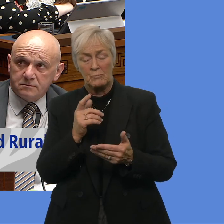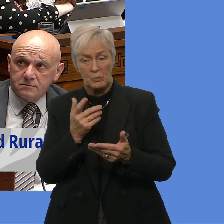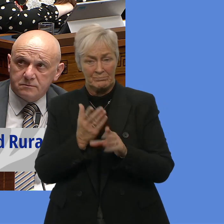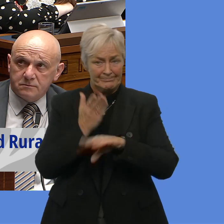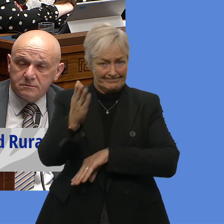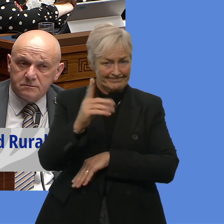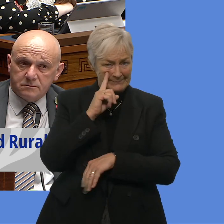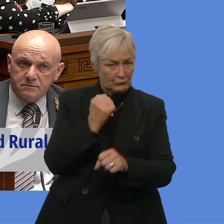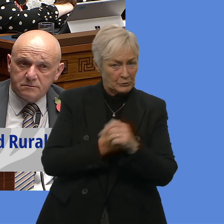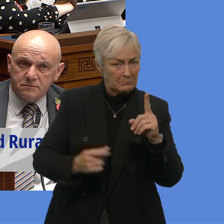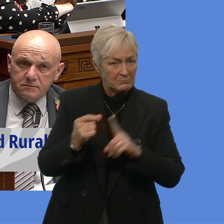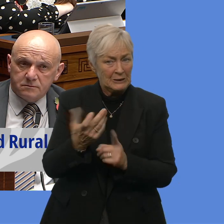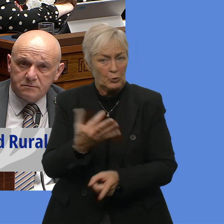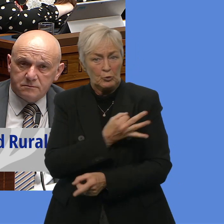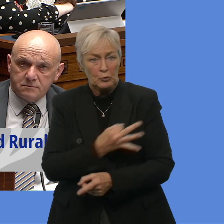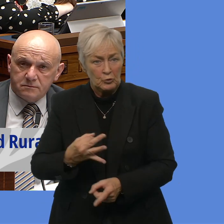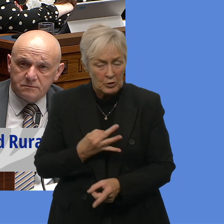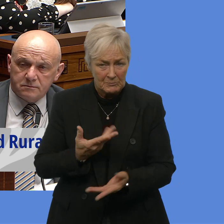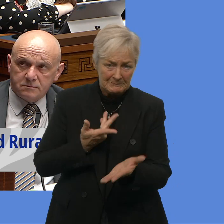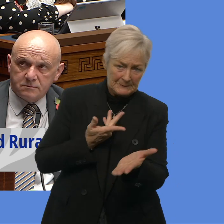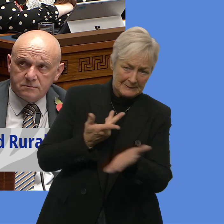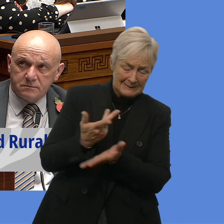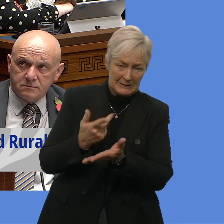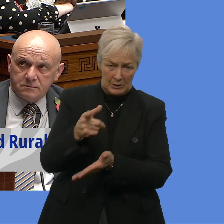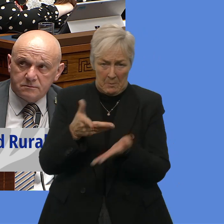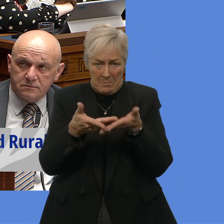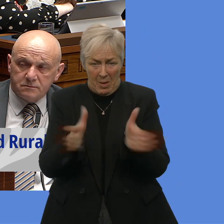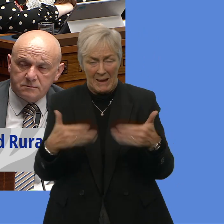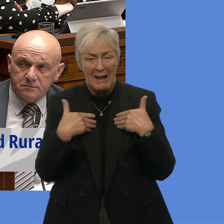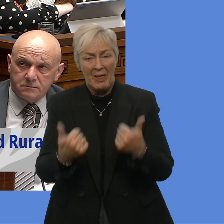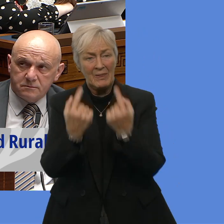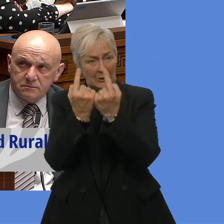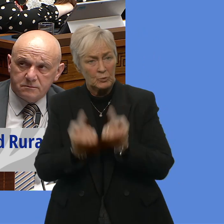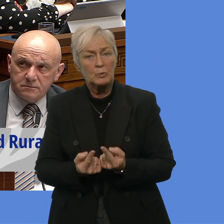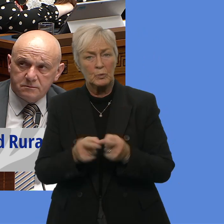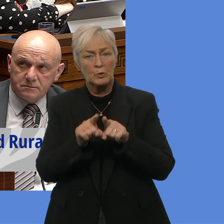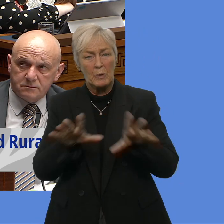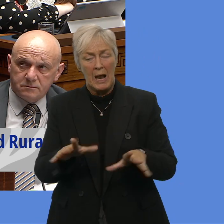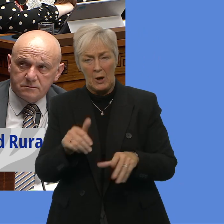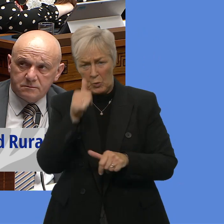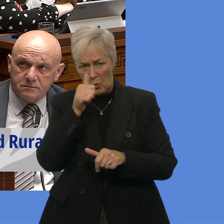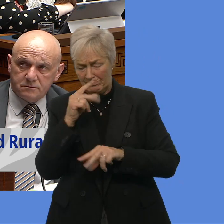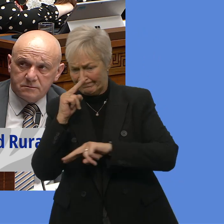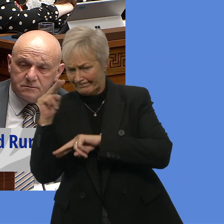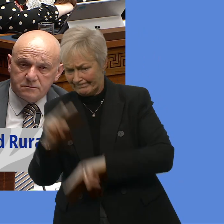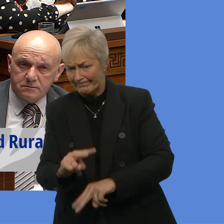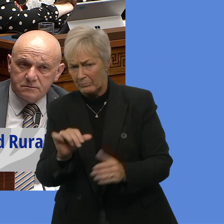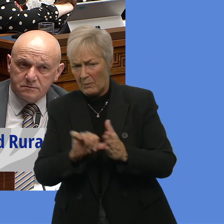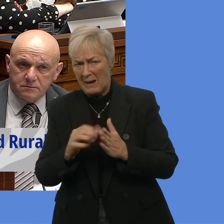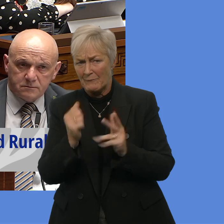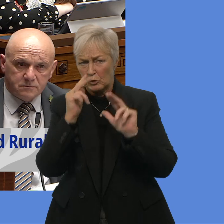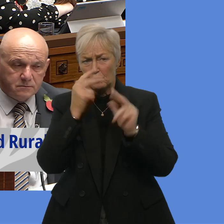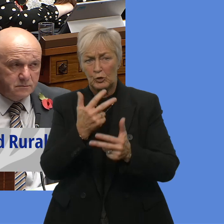general practitioner and the health officials around this. Obviously, it's a public health issue around that. I know my department is looking at the issue, and I know the concerns around